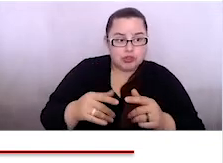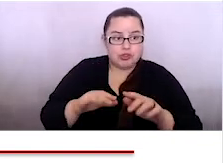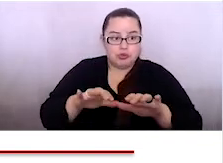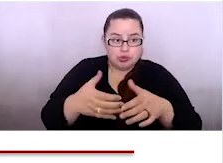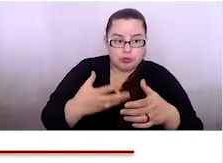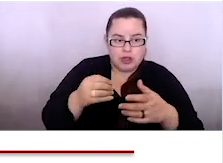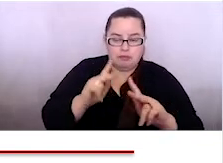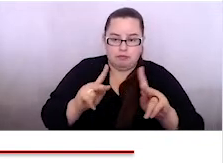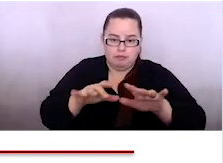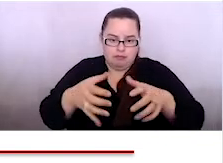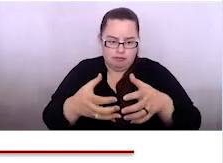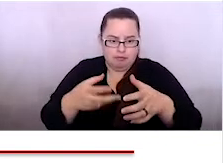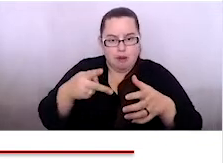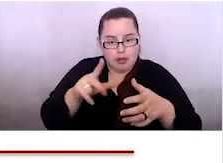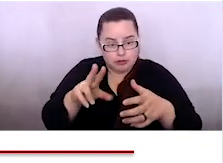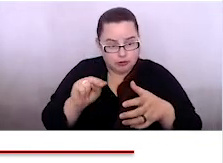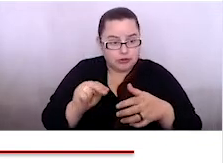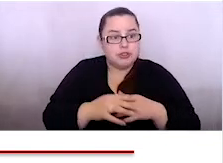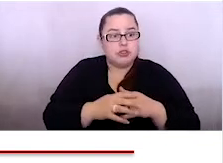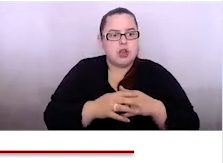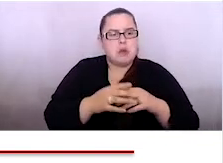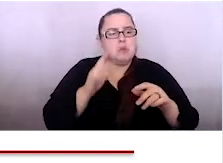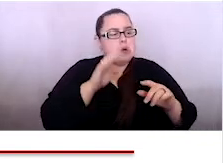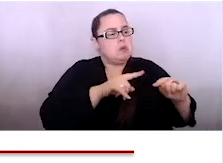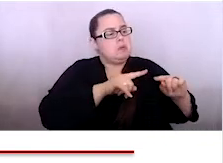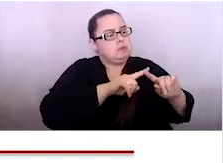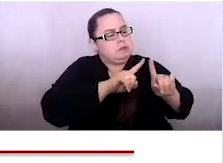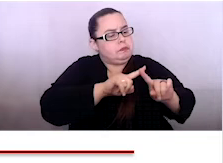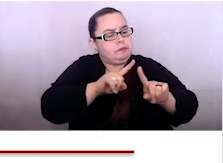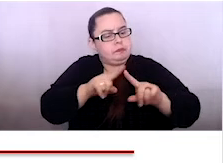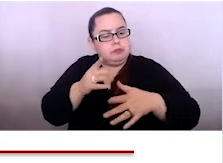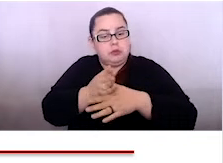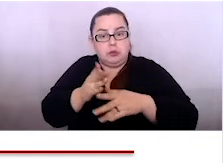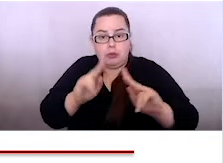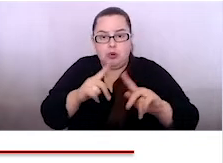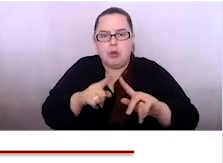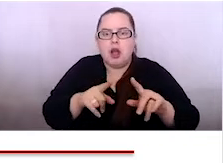vary across different people, but remaining somewhat consistent within each one.